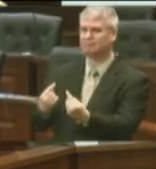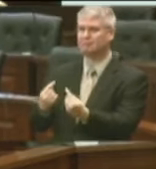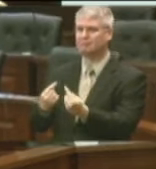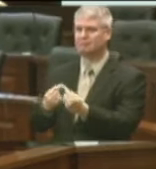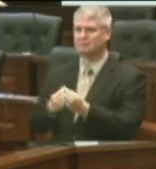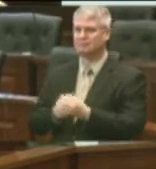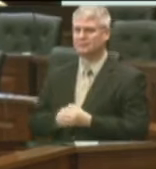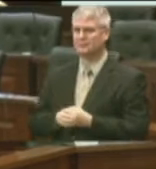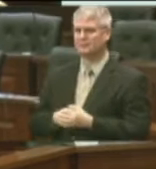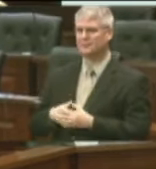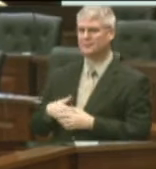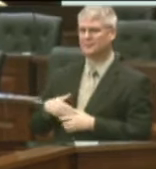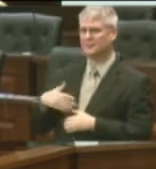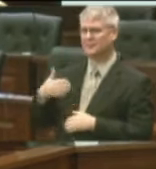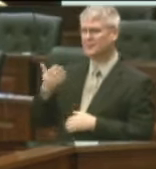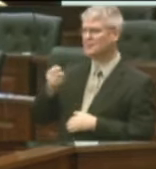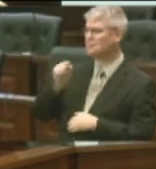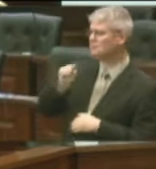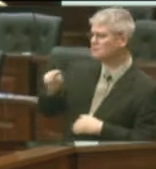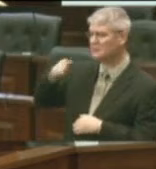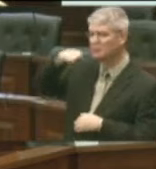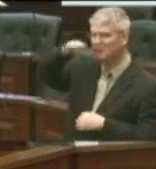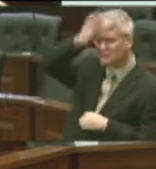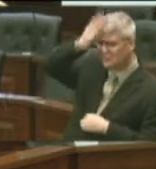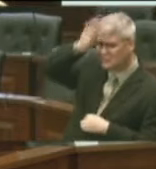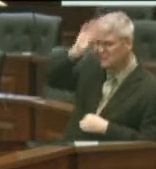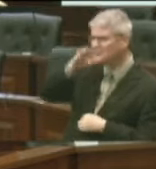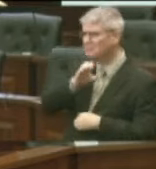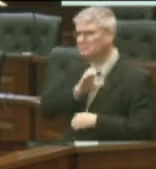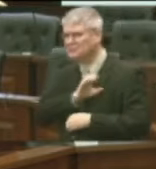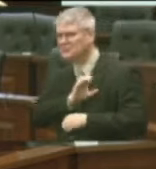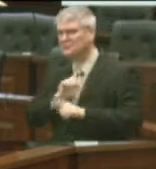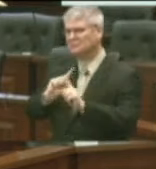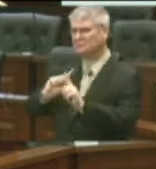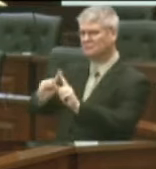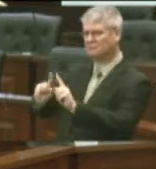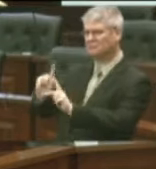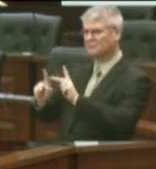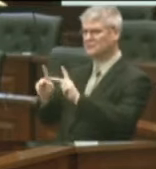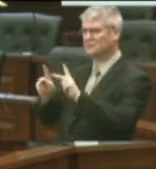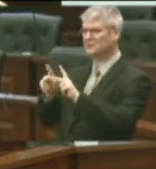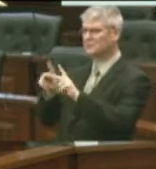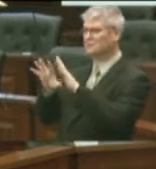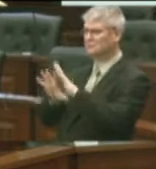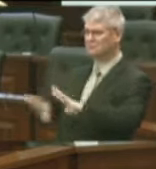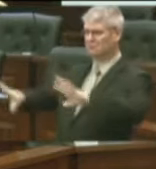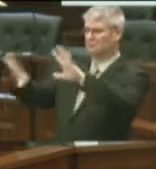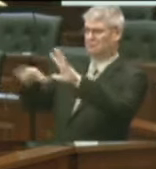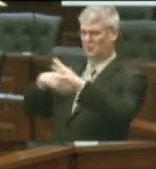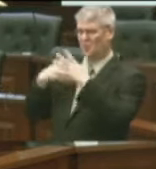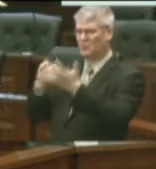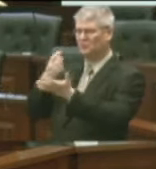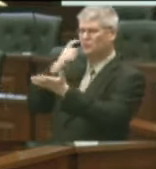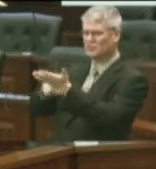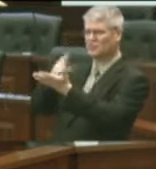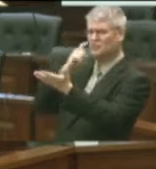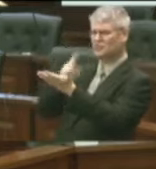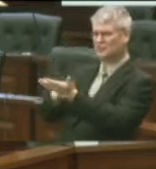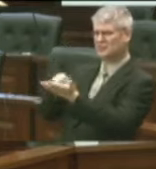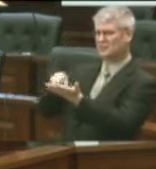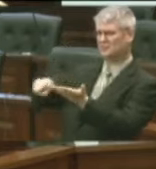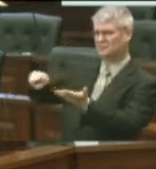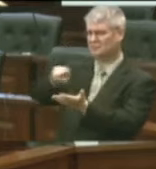remember those that serve in the public safety area and in our armed forces, and that as we